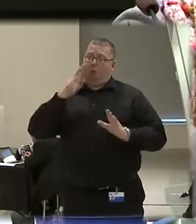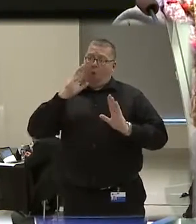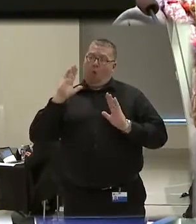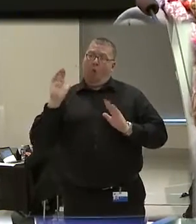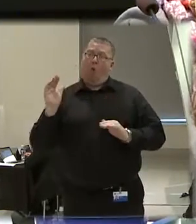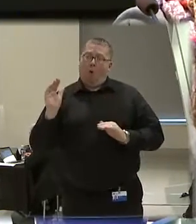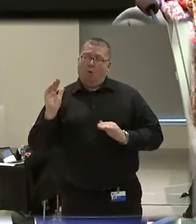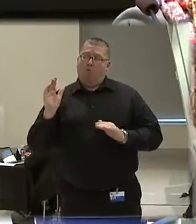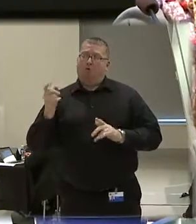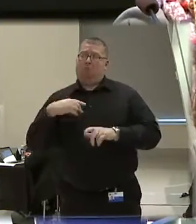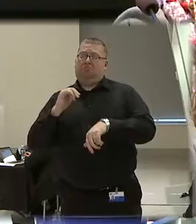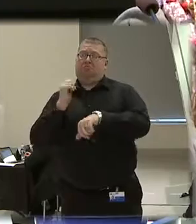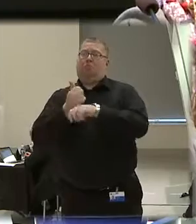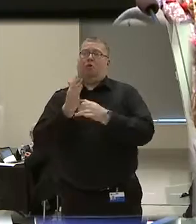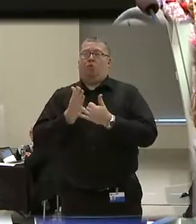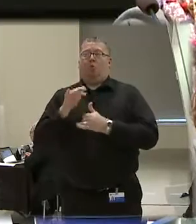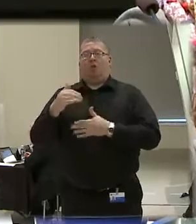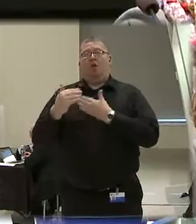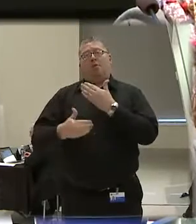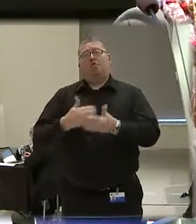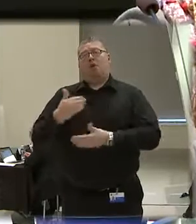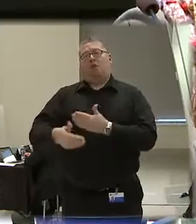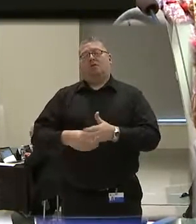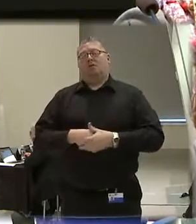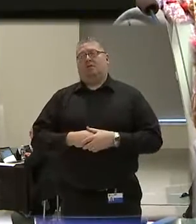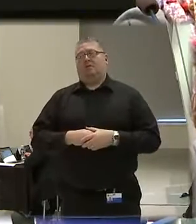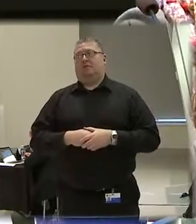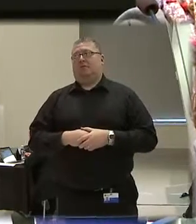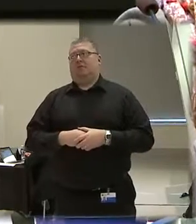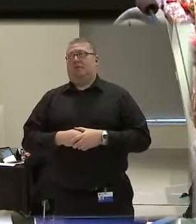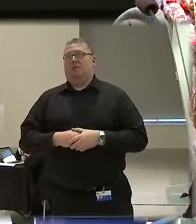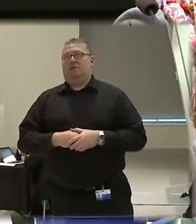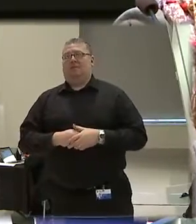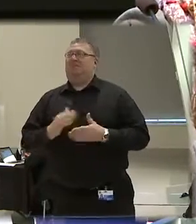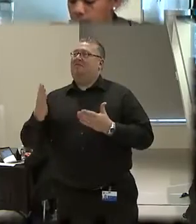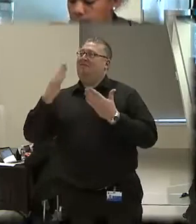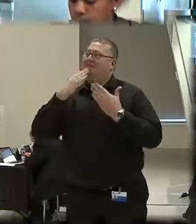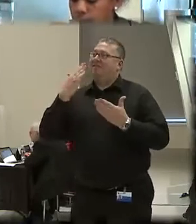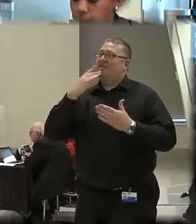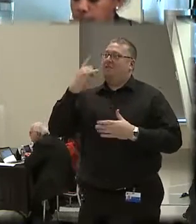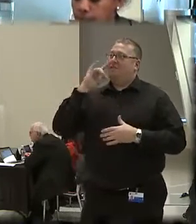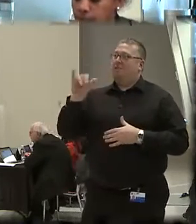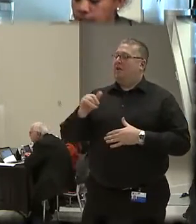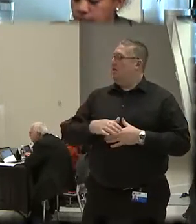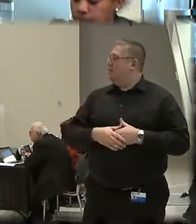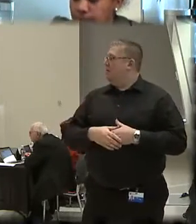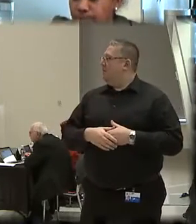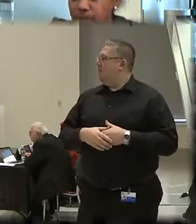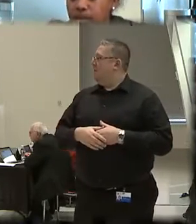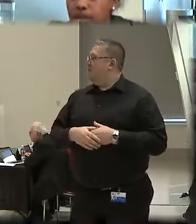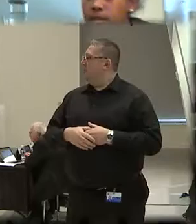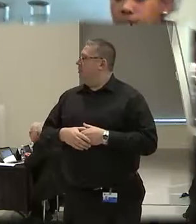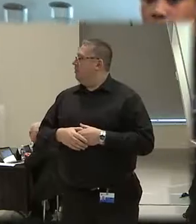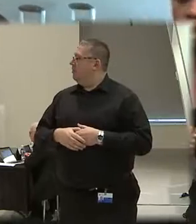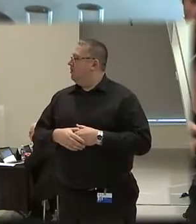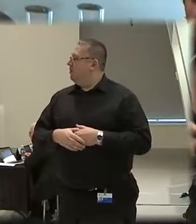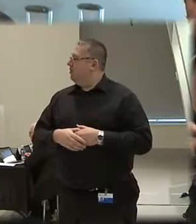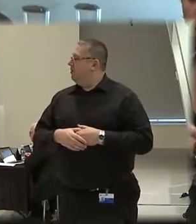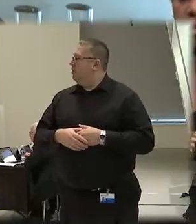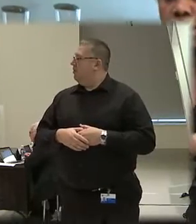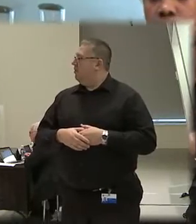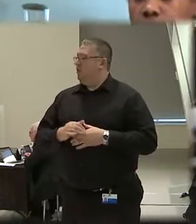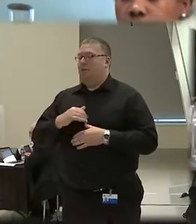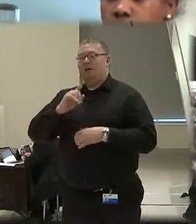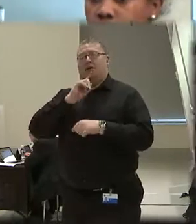gets implemented through this process. Thank you for the opportunity to highlight that. I